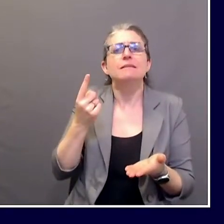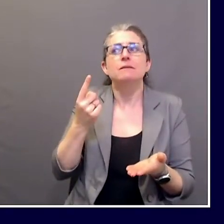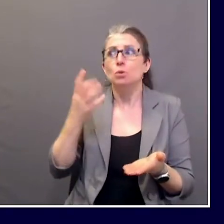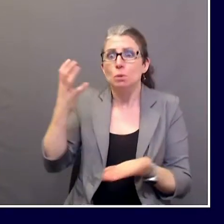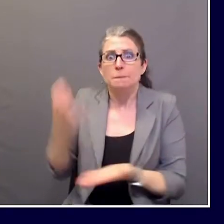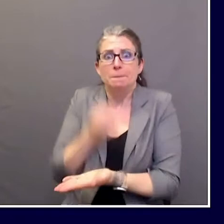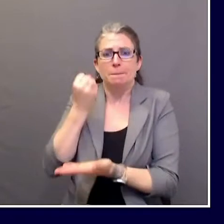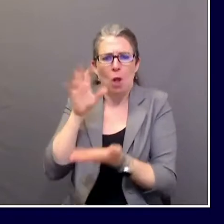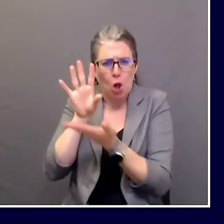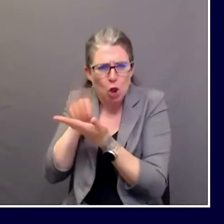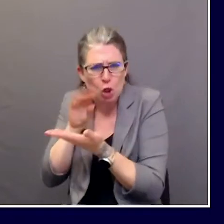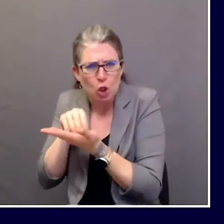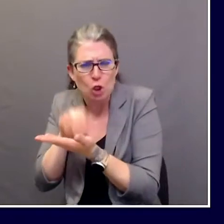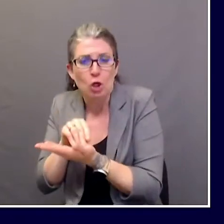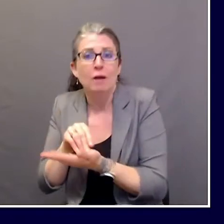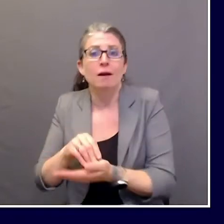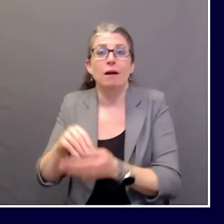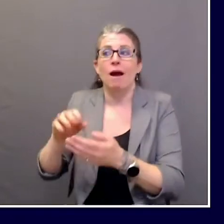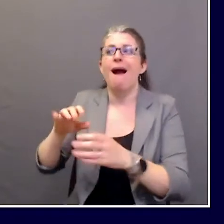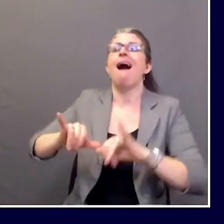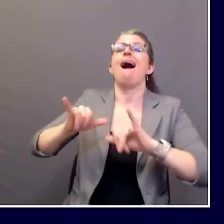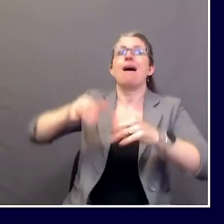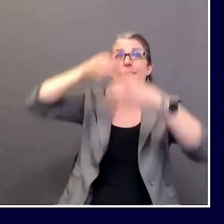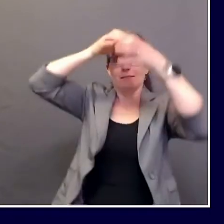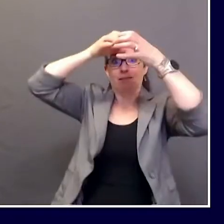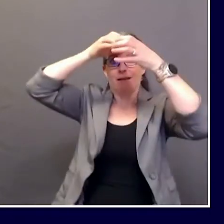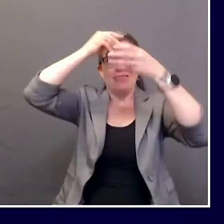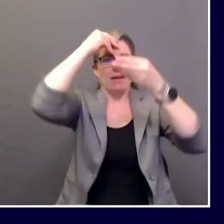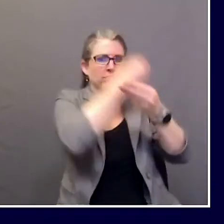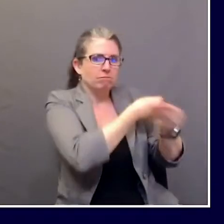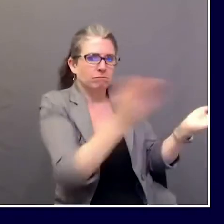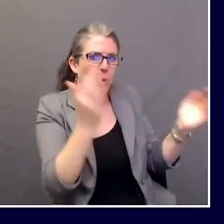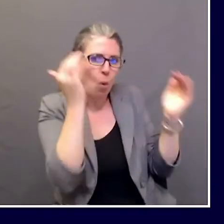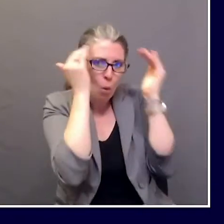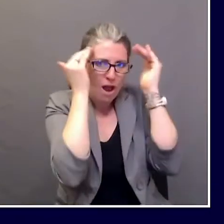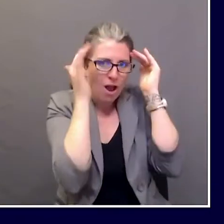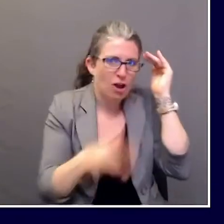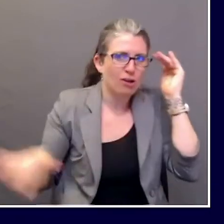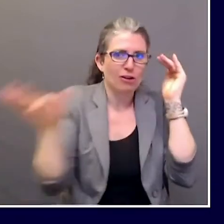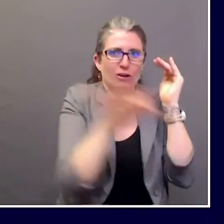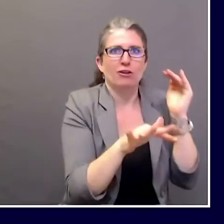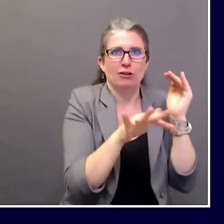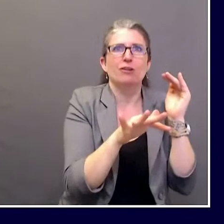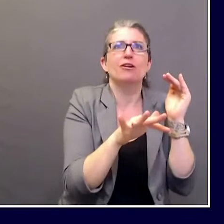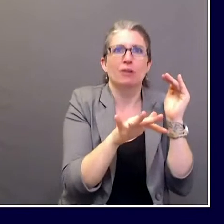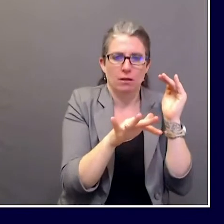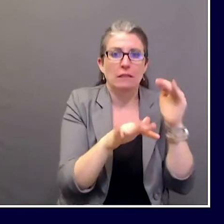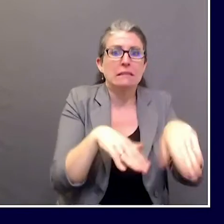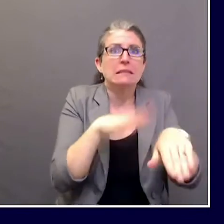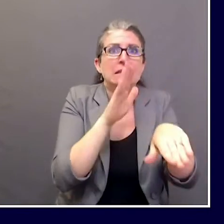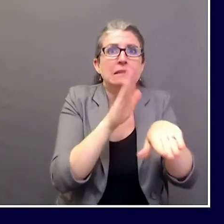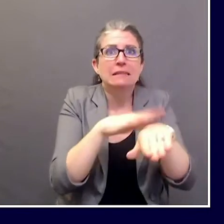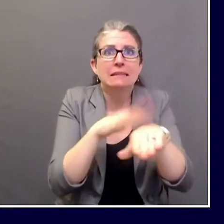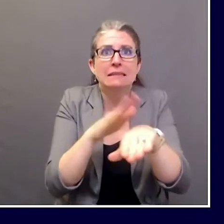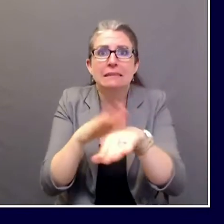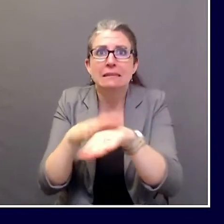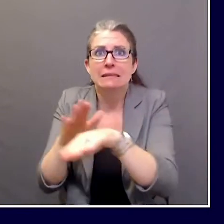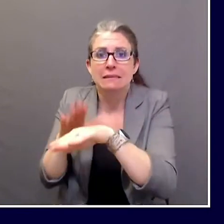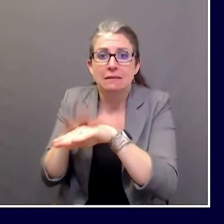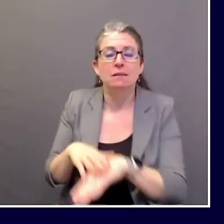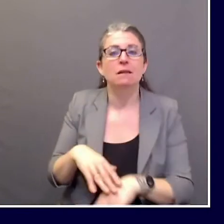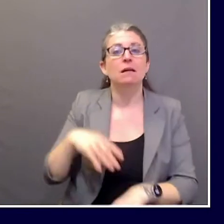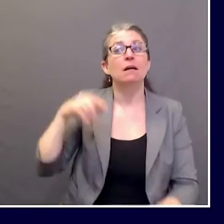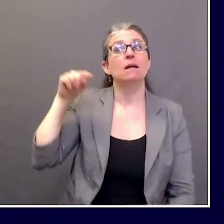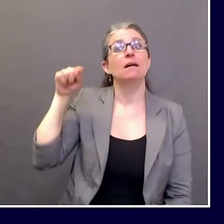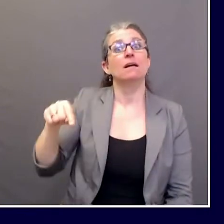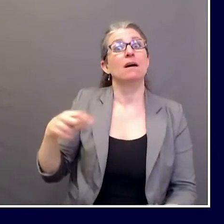opposed to the standard way using heparin. So that's what we've been briefed out on. Let's see what tomorrow's scientific review